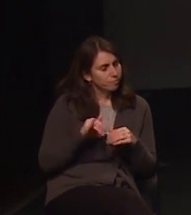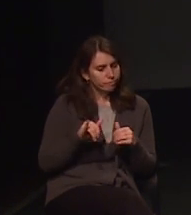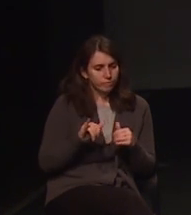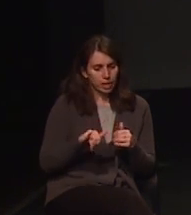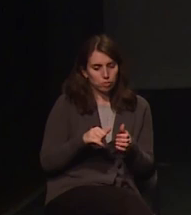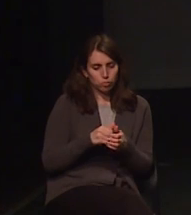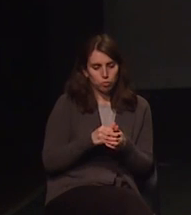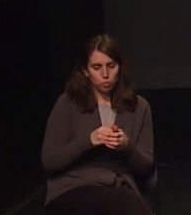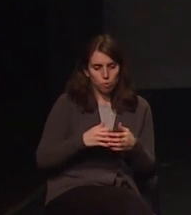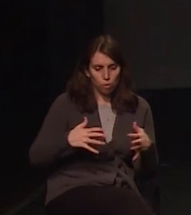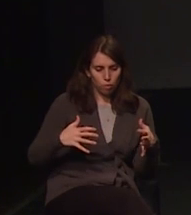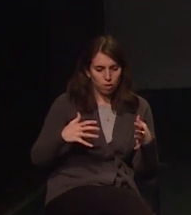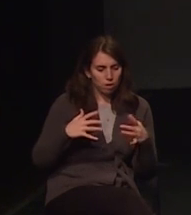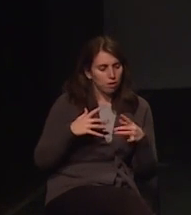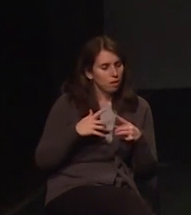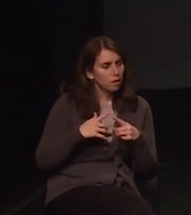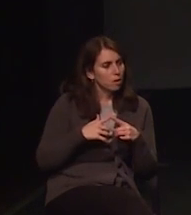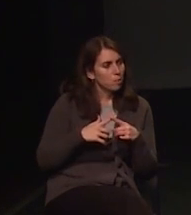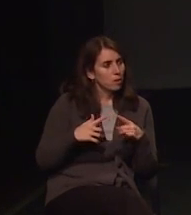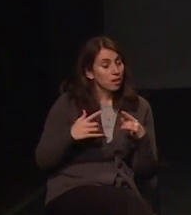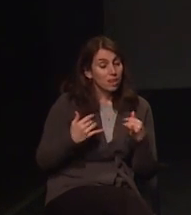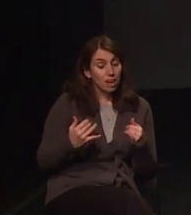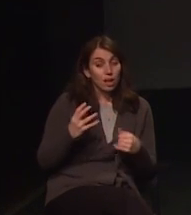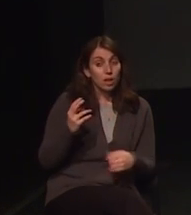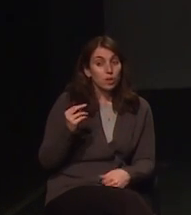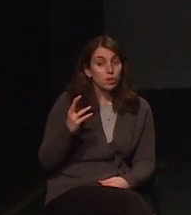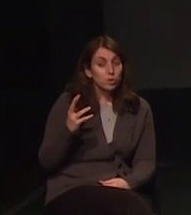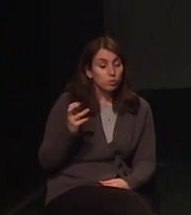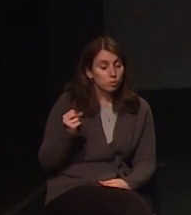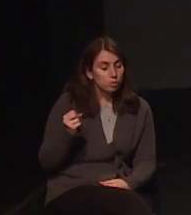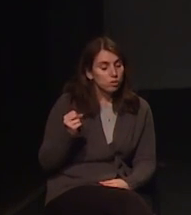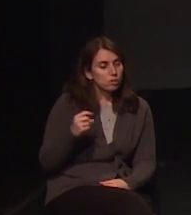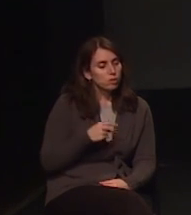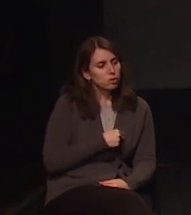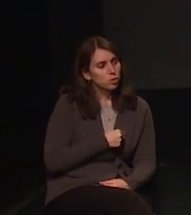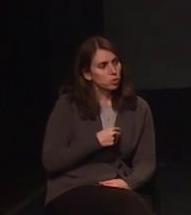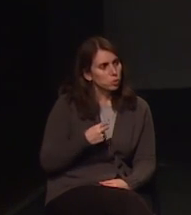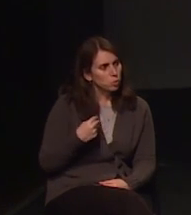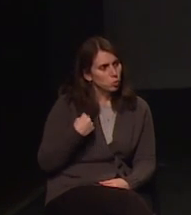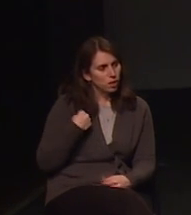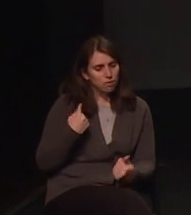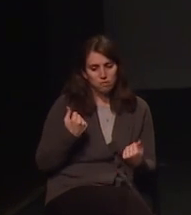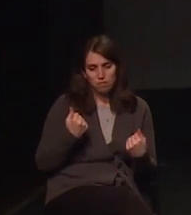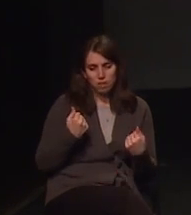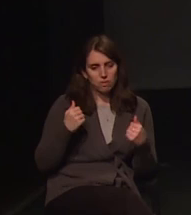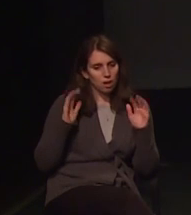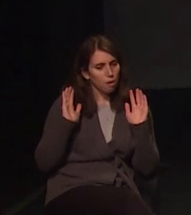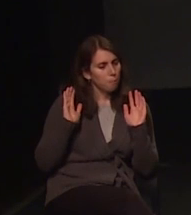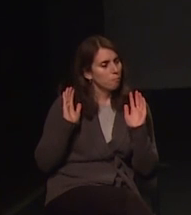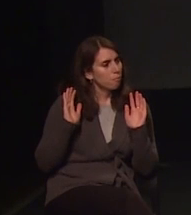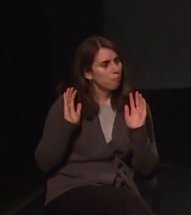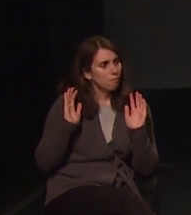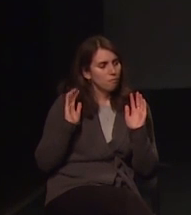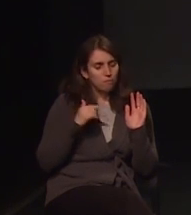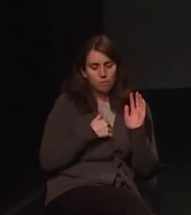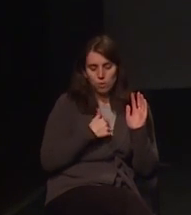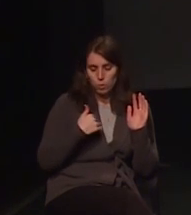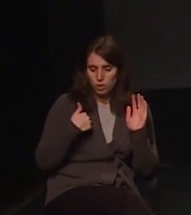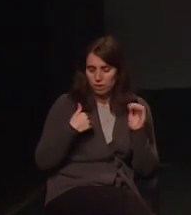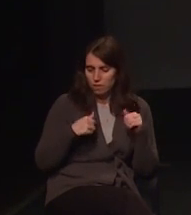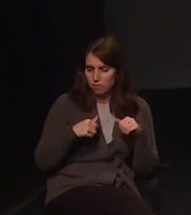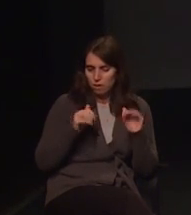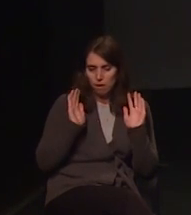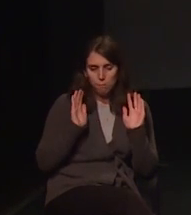It's growing, but now the news is that we have given up. We have given up and we've decided